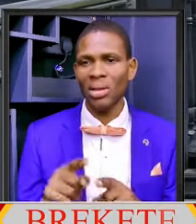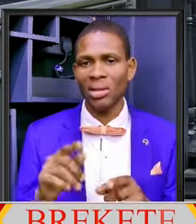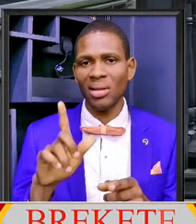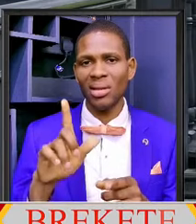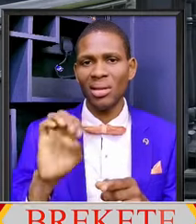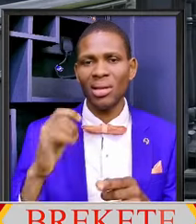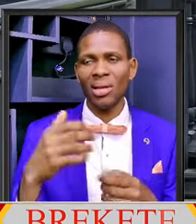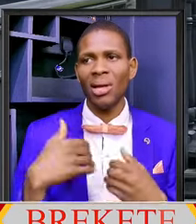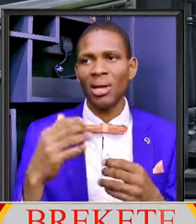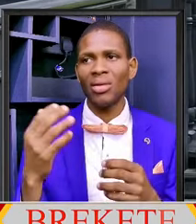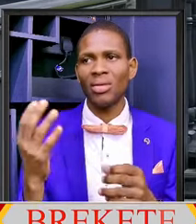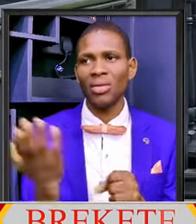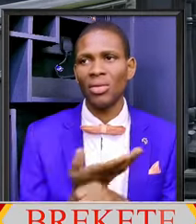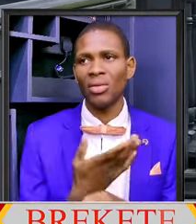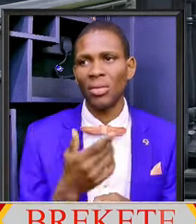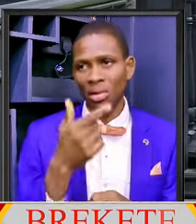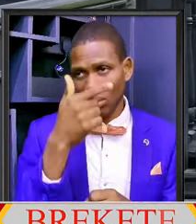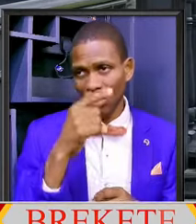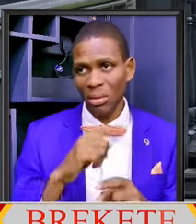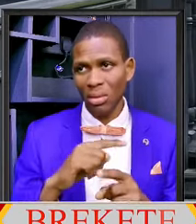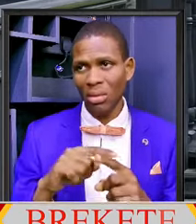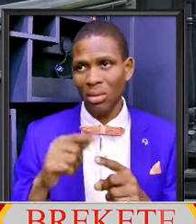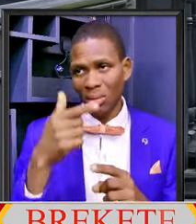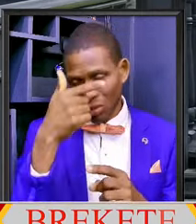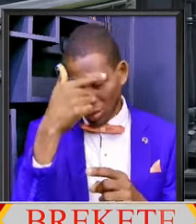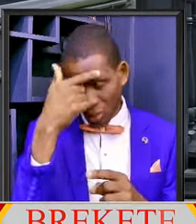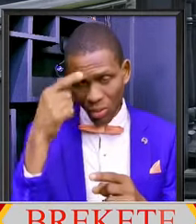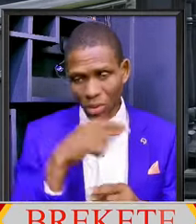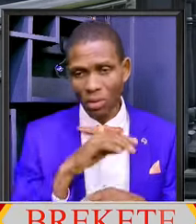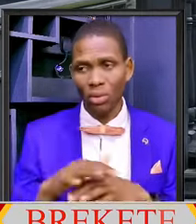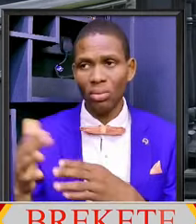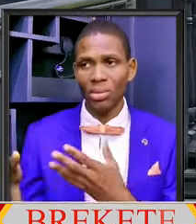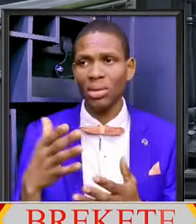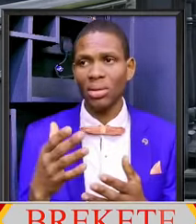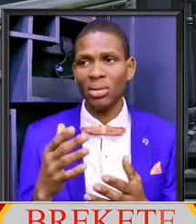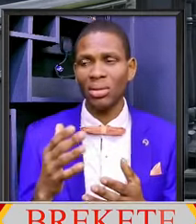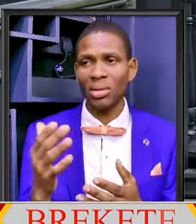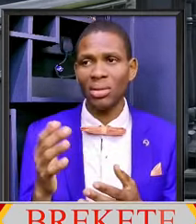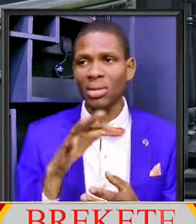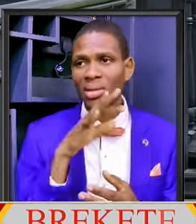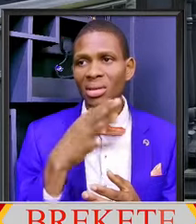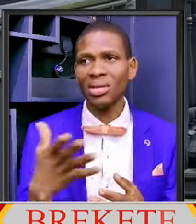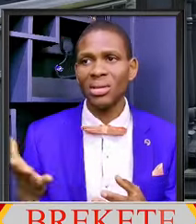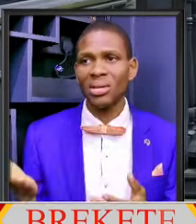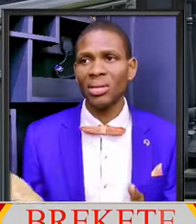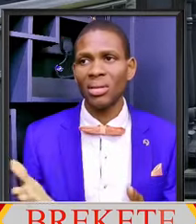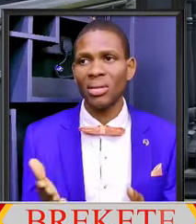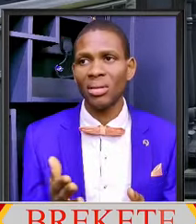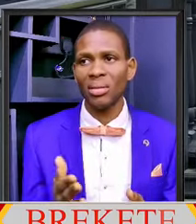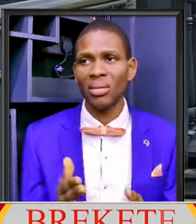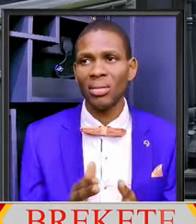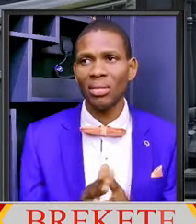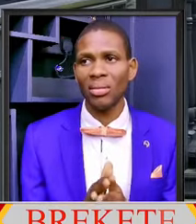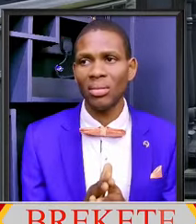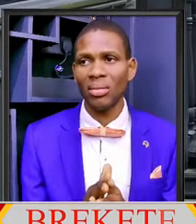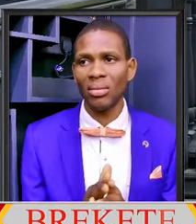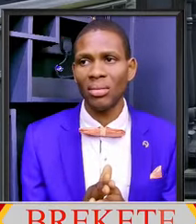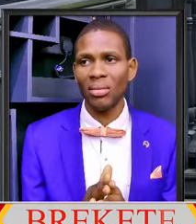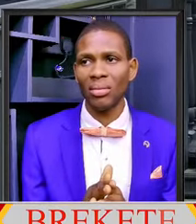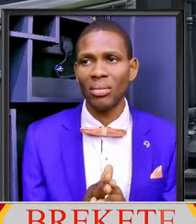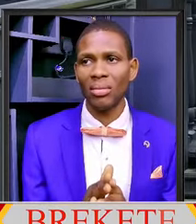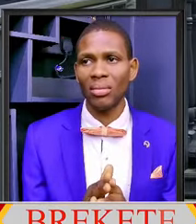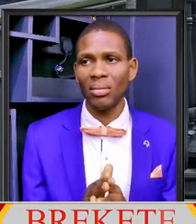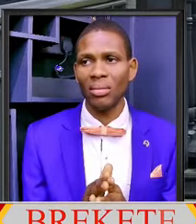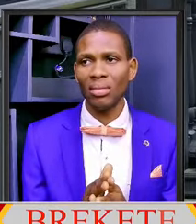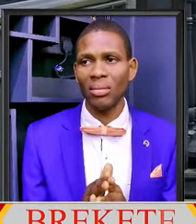you. But because we don't want carrying dirty things. No, here. It's okay. It's okay. Thank you, sir. Yes. During the joy, she